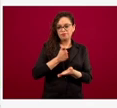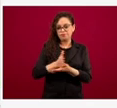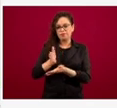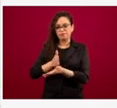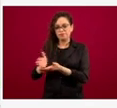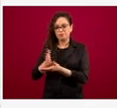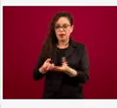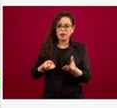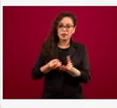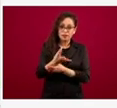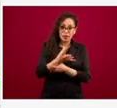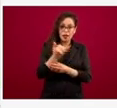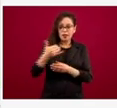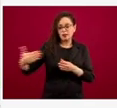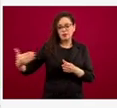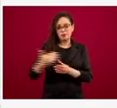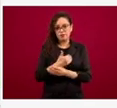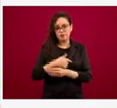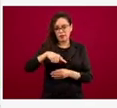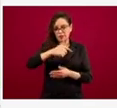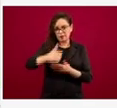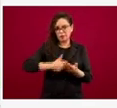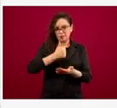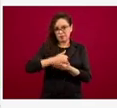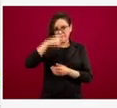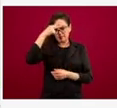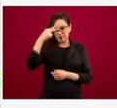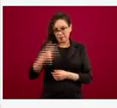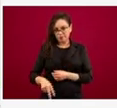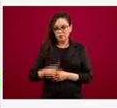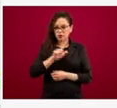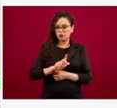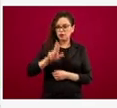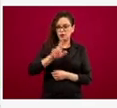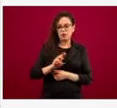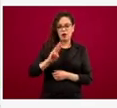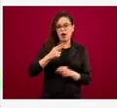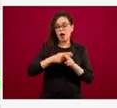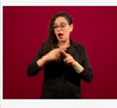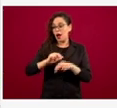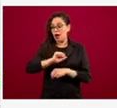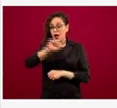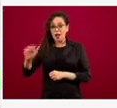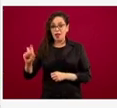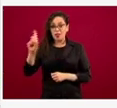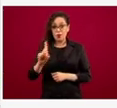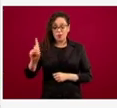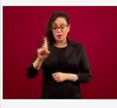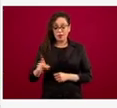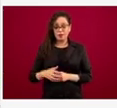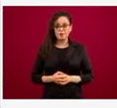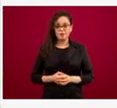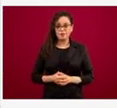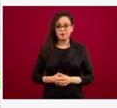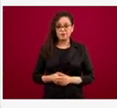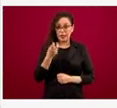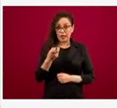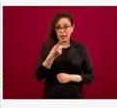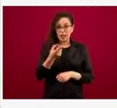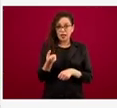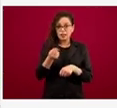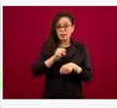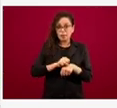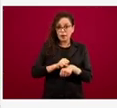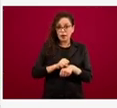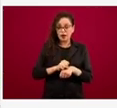variation. These are all the people who do not use public transportation, but they have their own cars and their own vehicles to